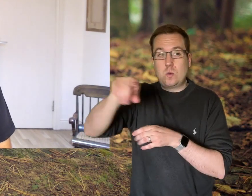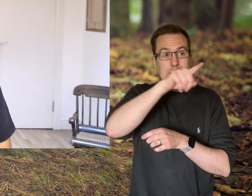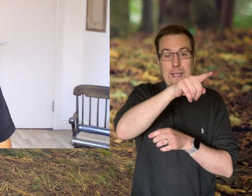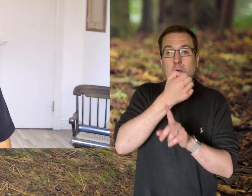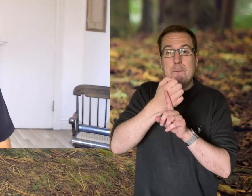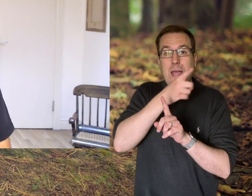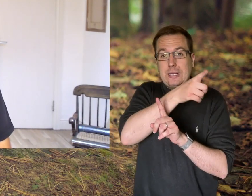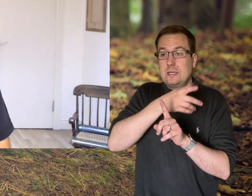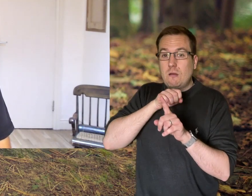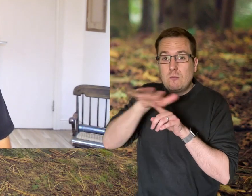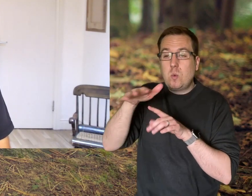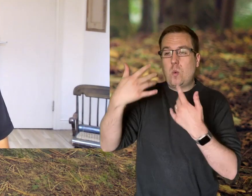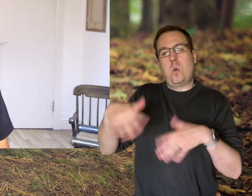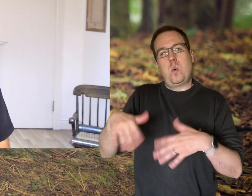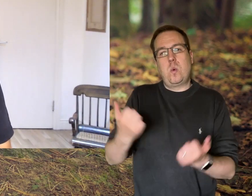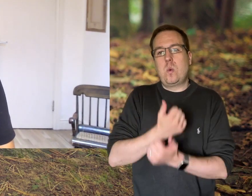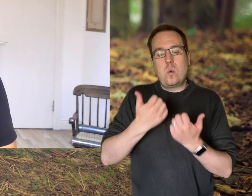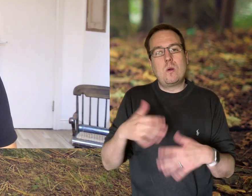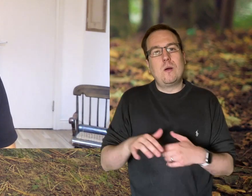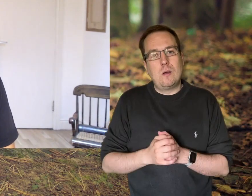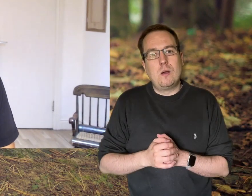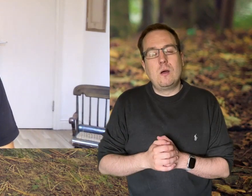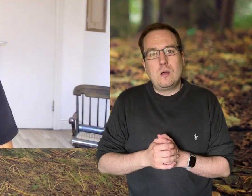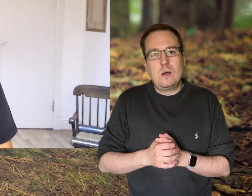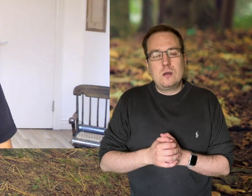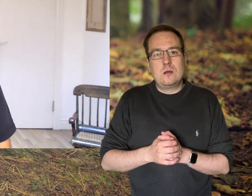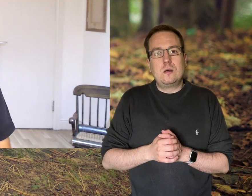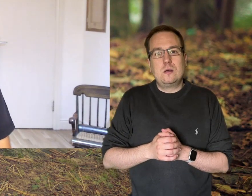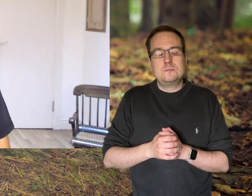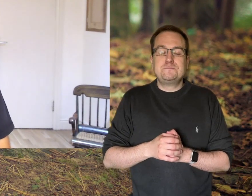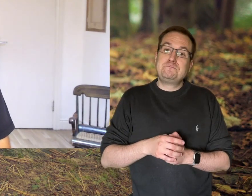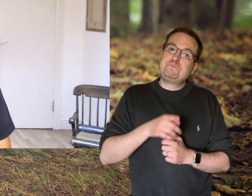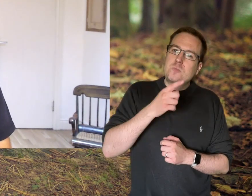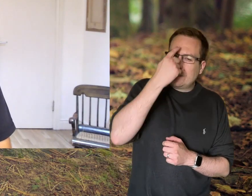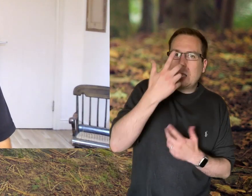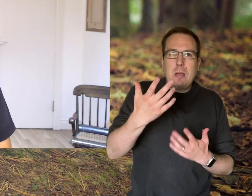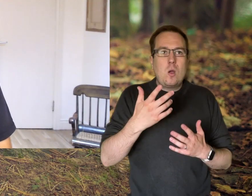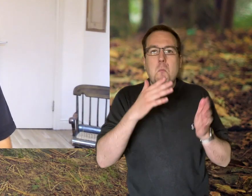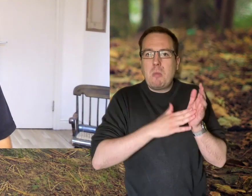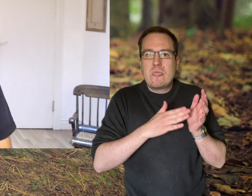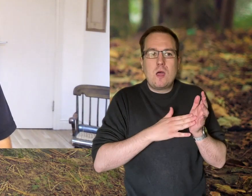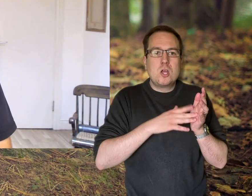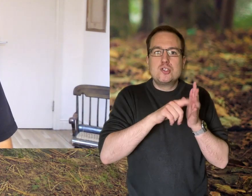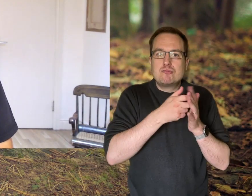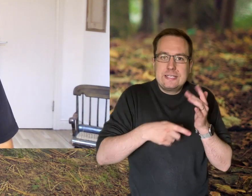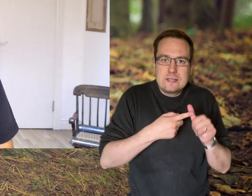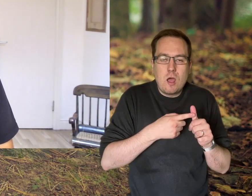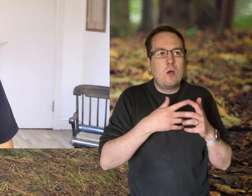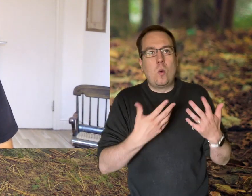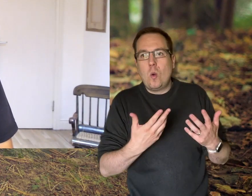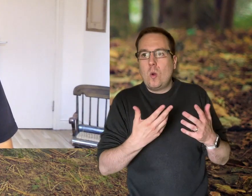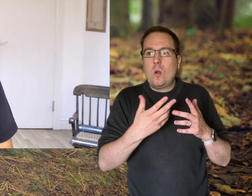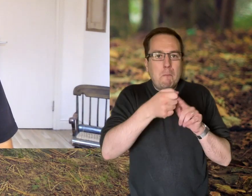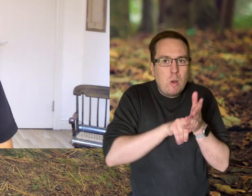Teresa, John Stott, who wrote the wonderful commentary on the book of Ephesians and inspired these talks, even the apostle